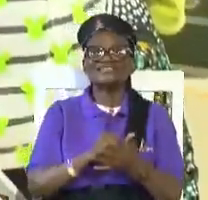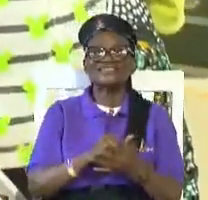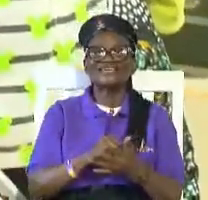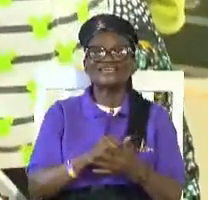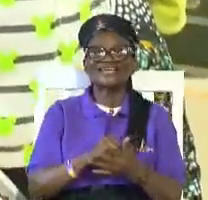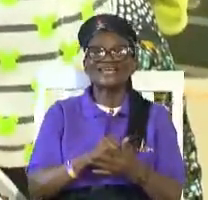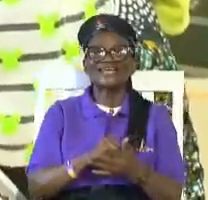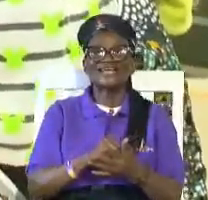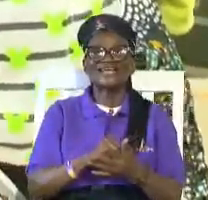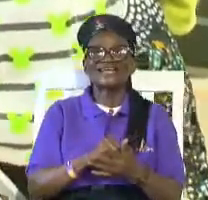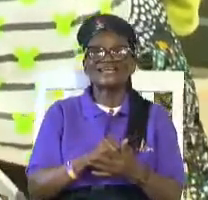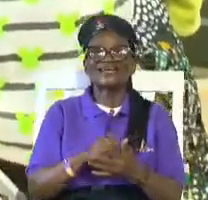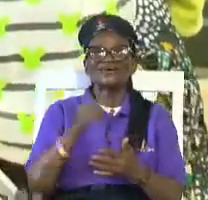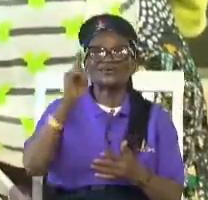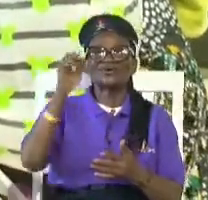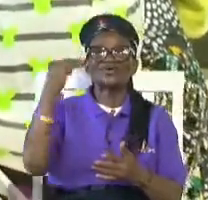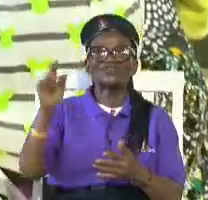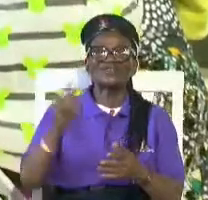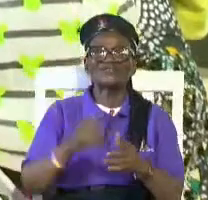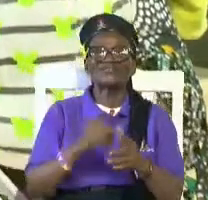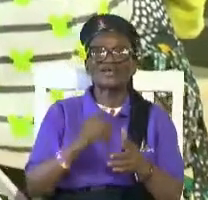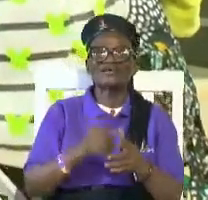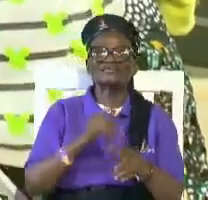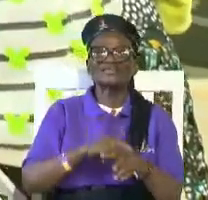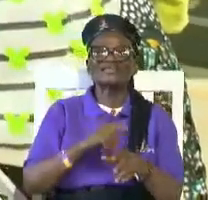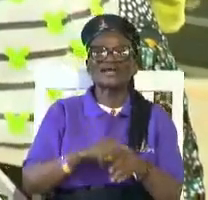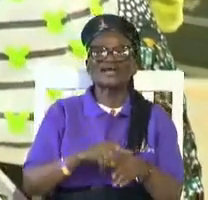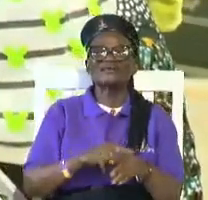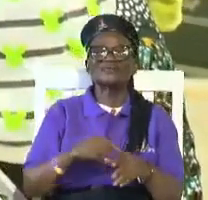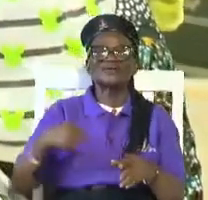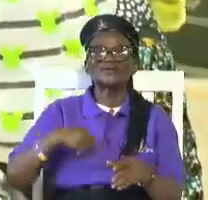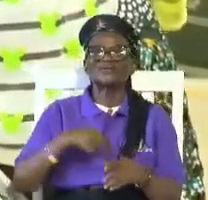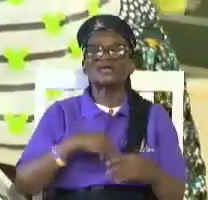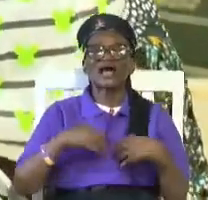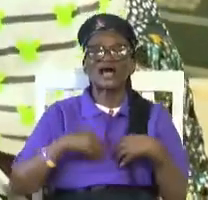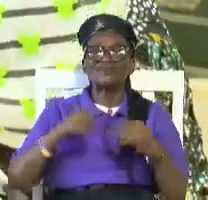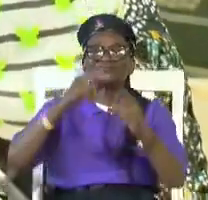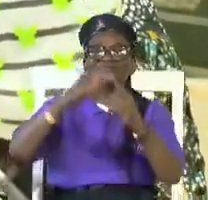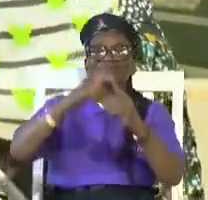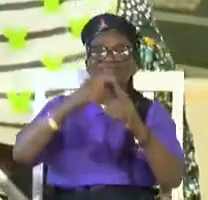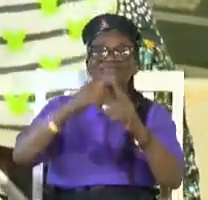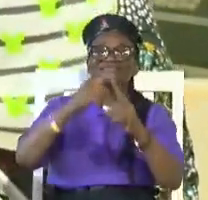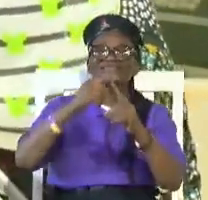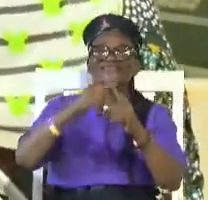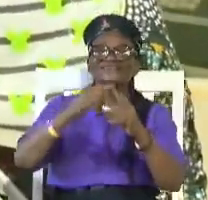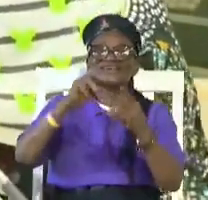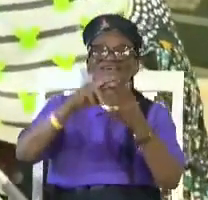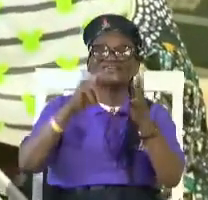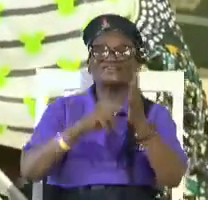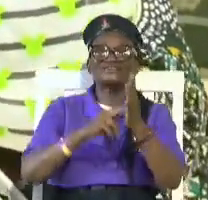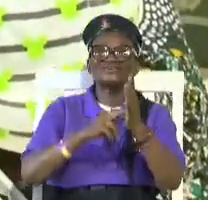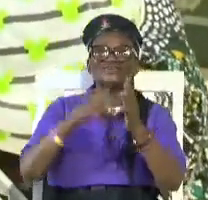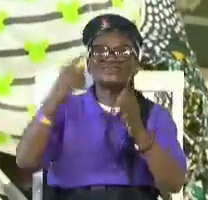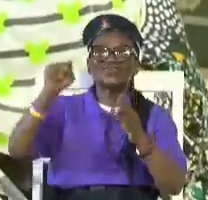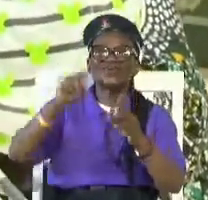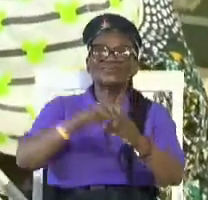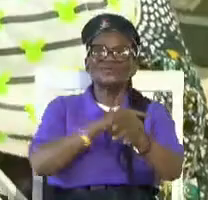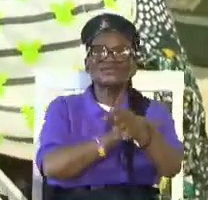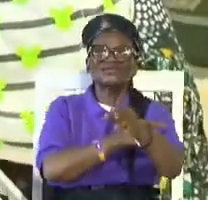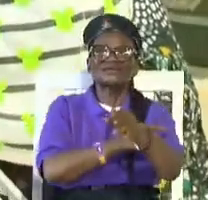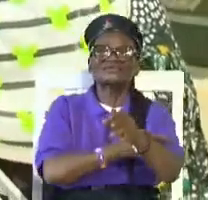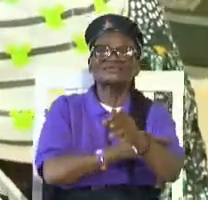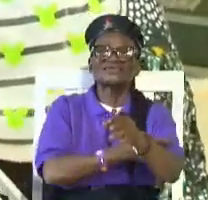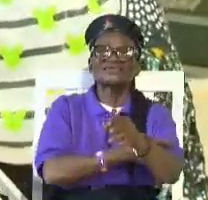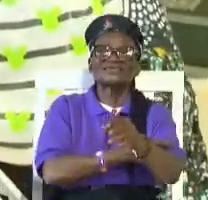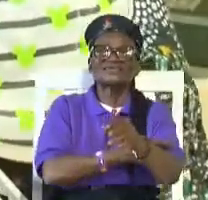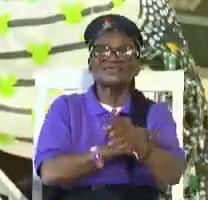positive. But that was the first time we had positive result, that is, got pregnancy. Then